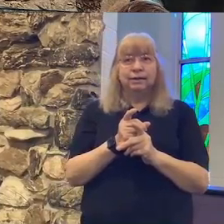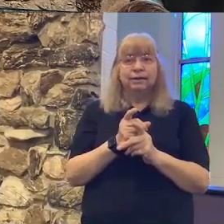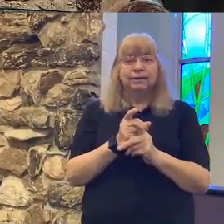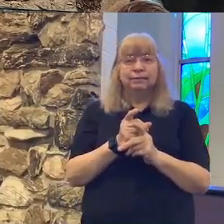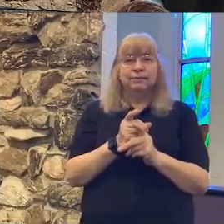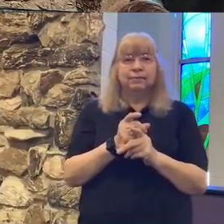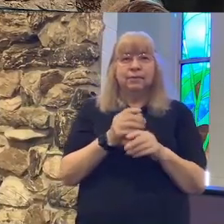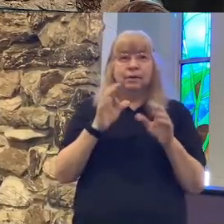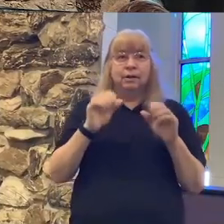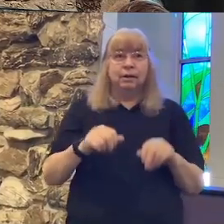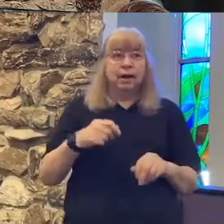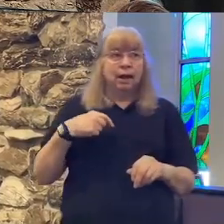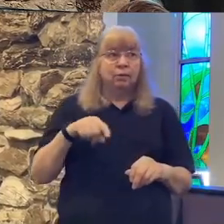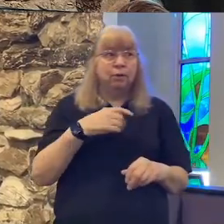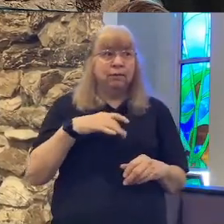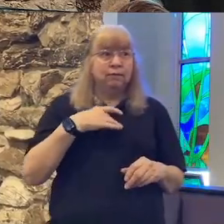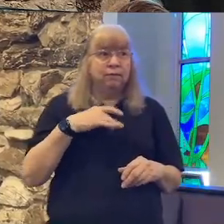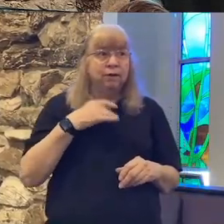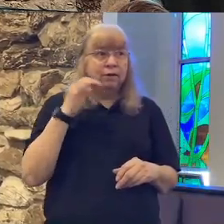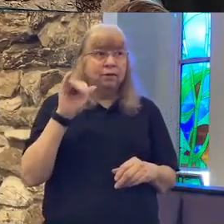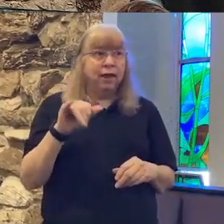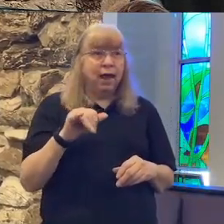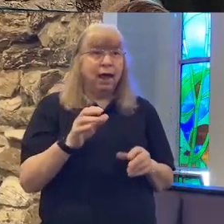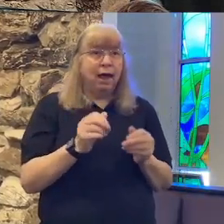Can we feel that with the Holy Spirit?